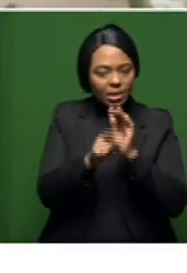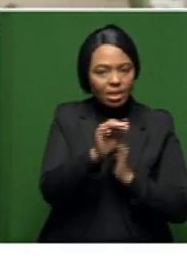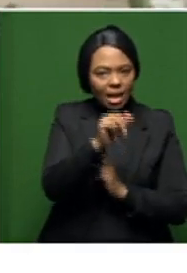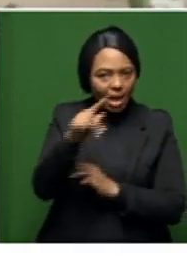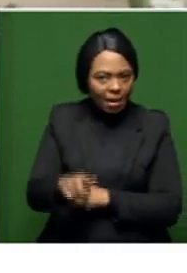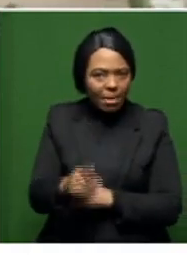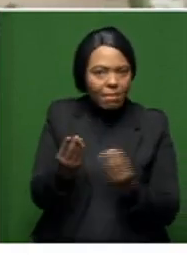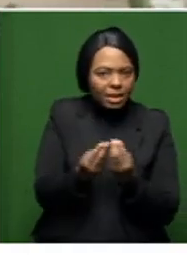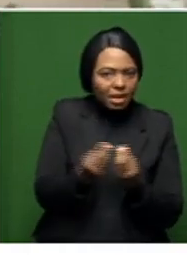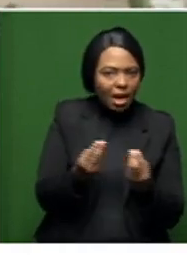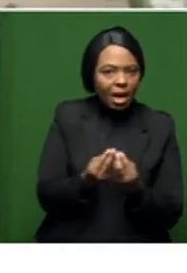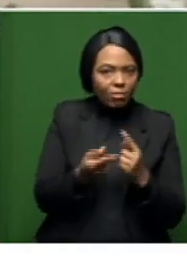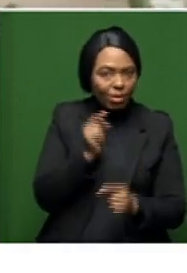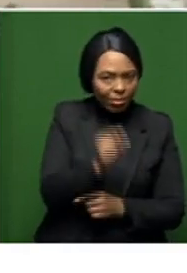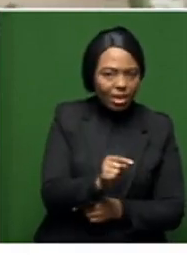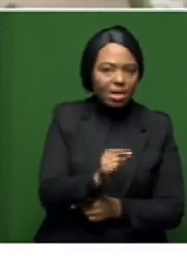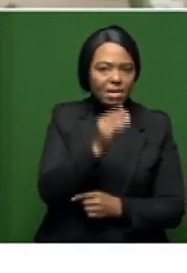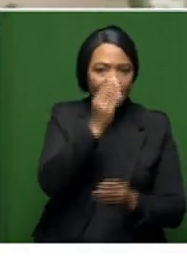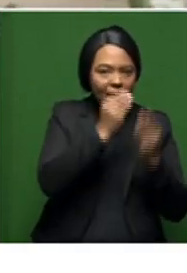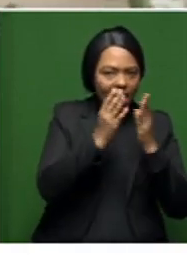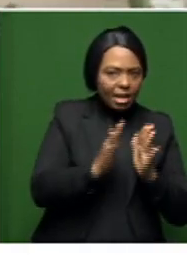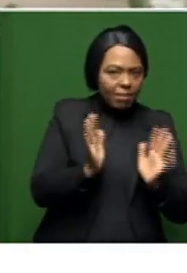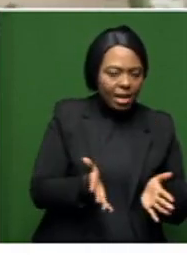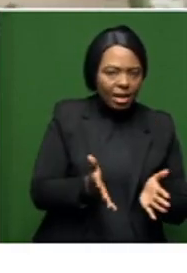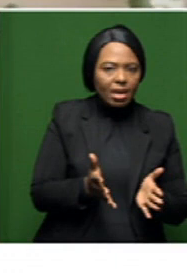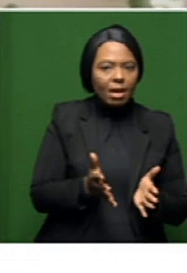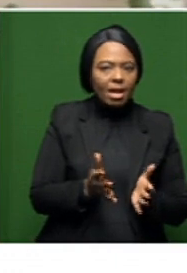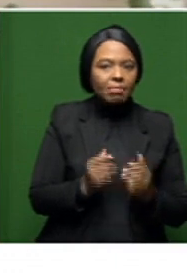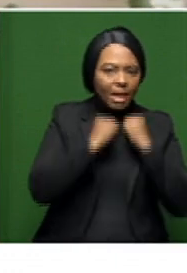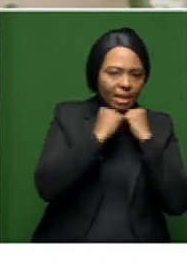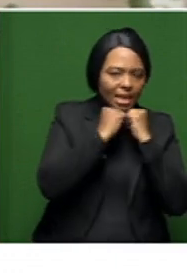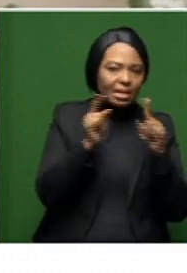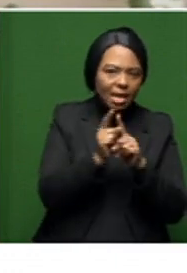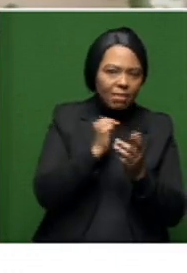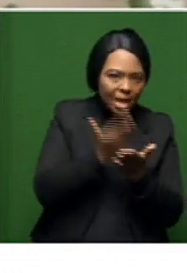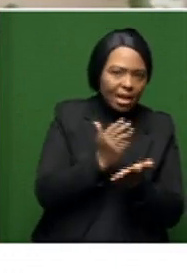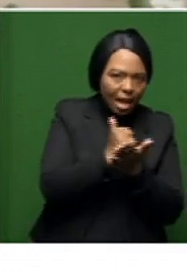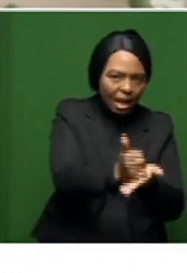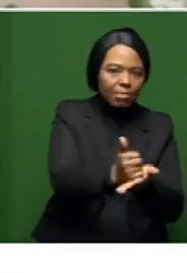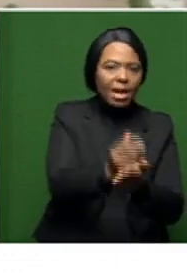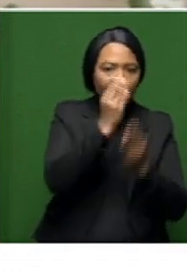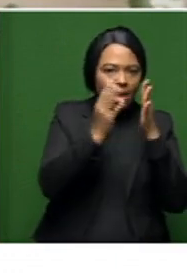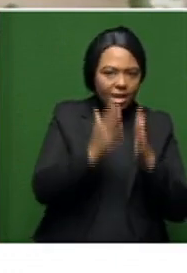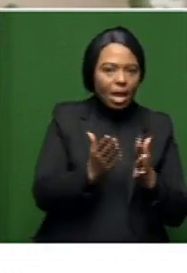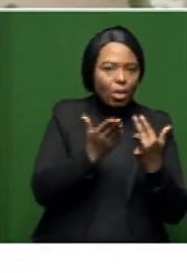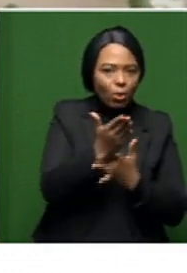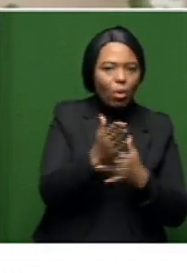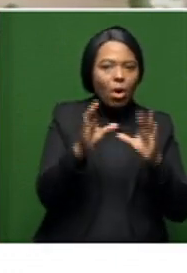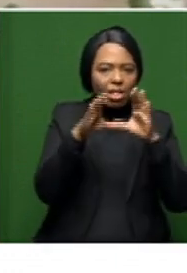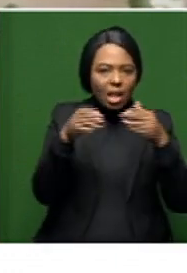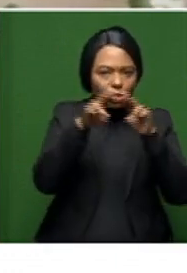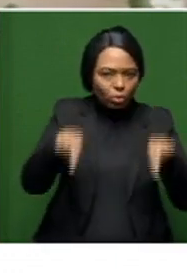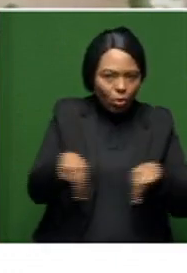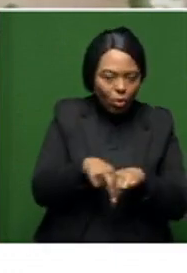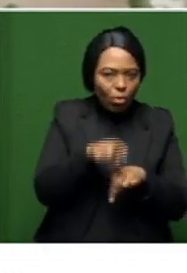to learners and parents, but also educators trying to best assist their learners in the classroom. And so by going through the NBT